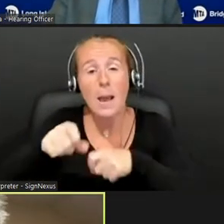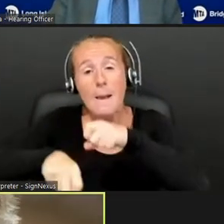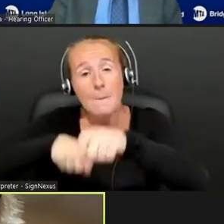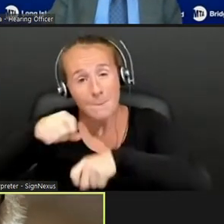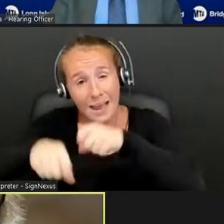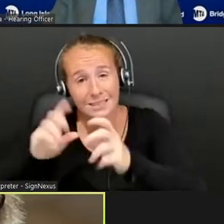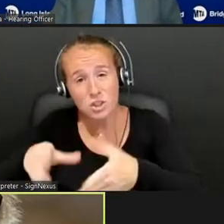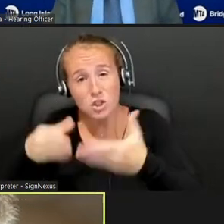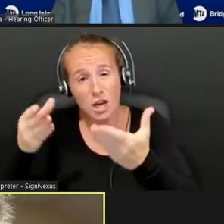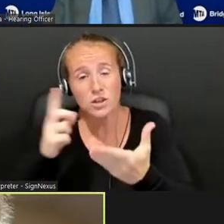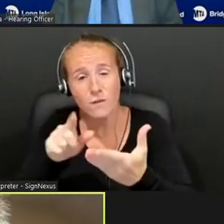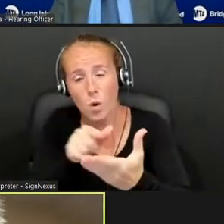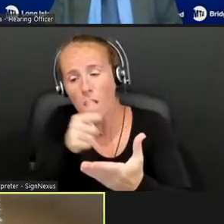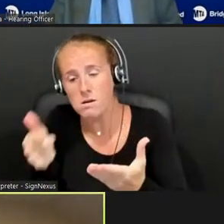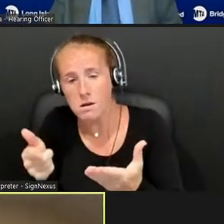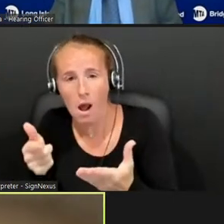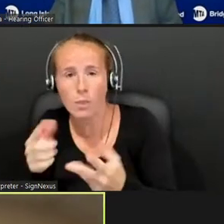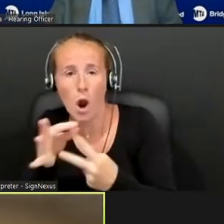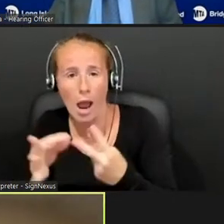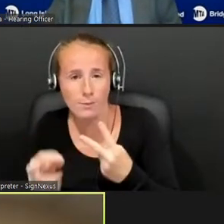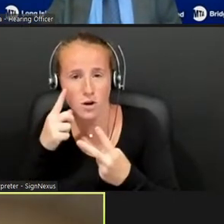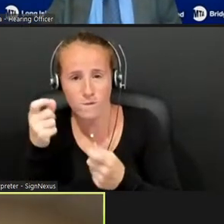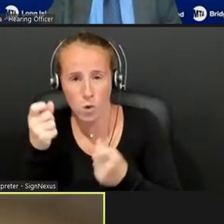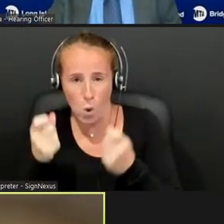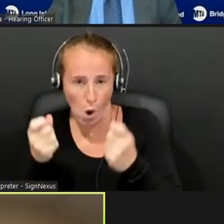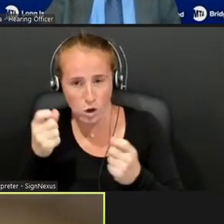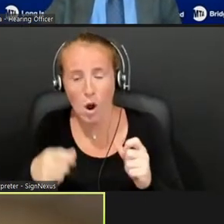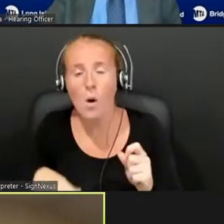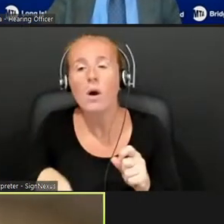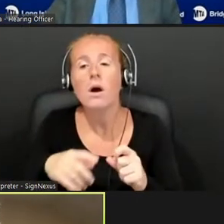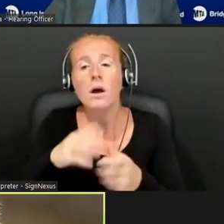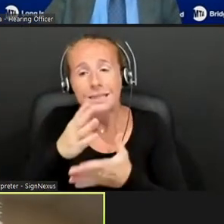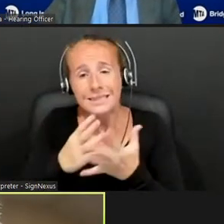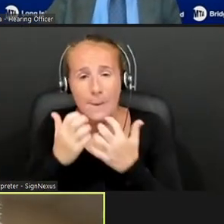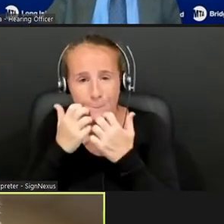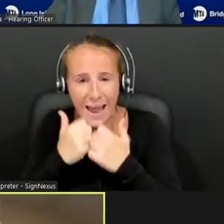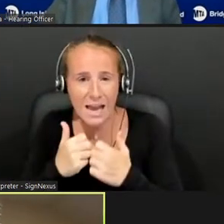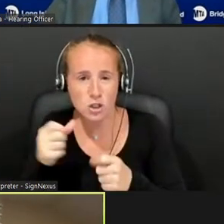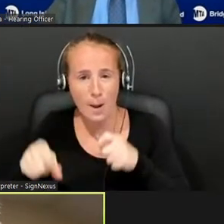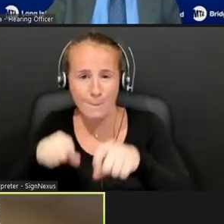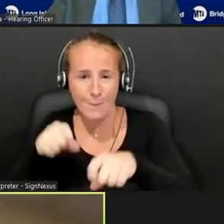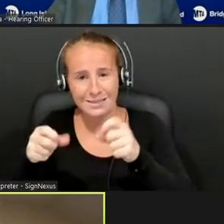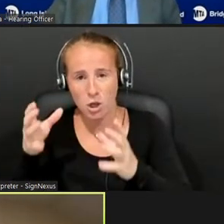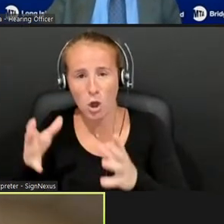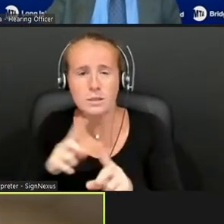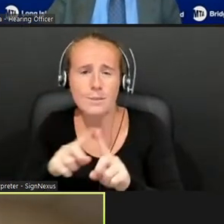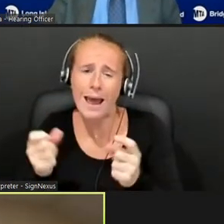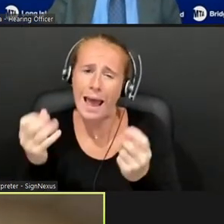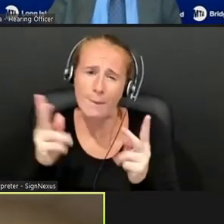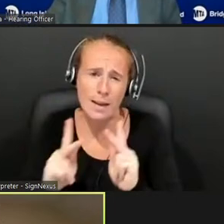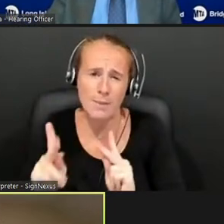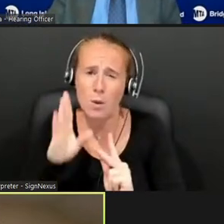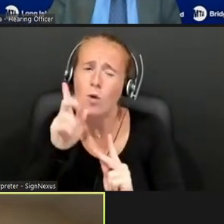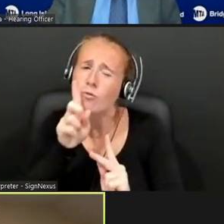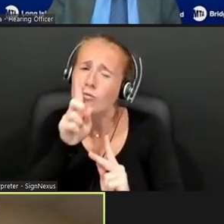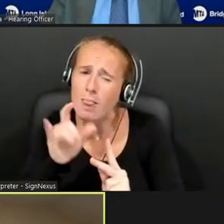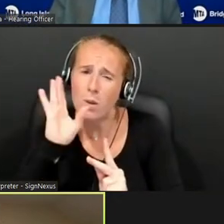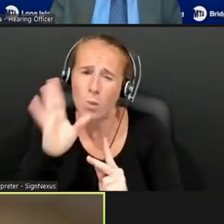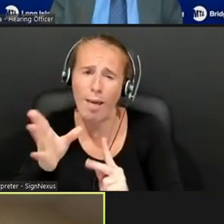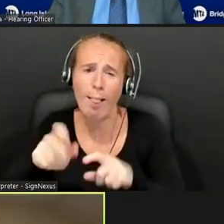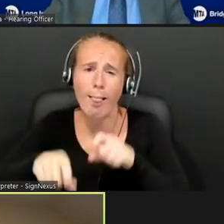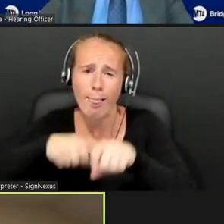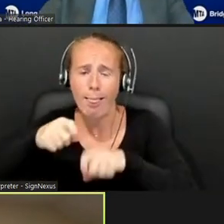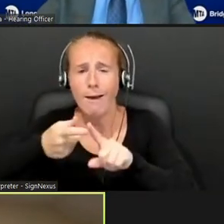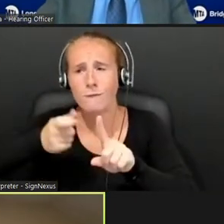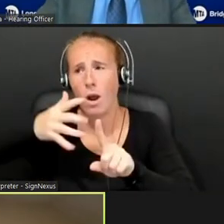as an alternative to Autos other than the most passionate bicyclists how many people are really going to Bicycle into the city from the outer